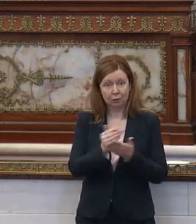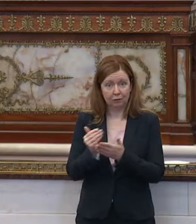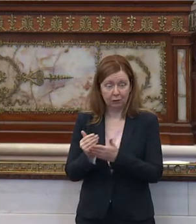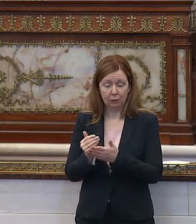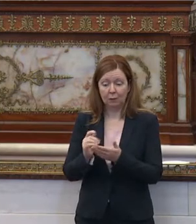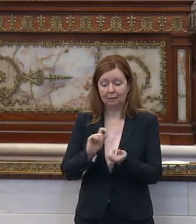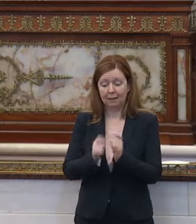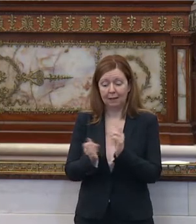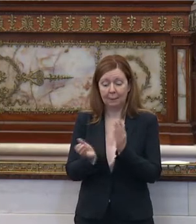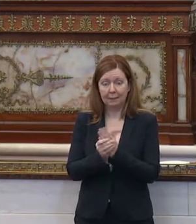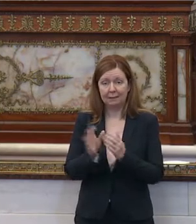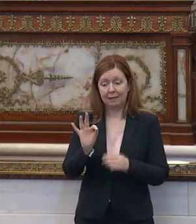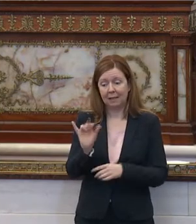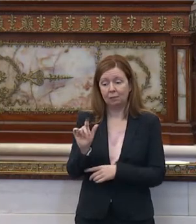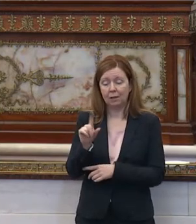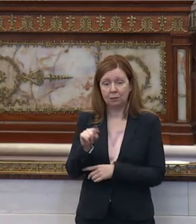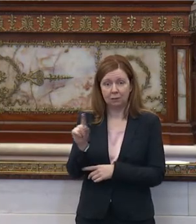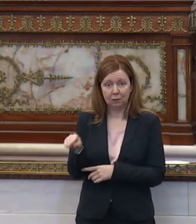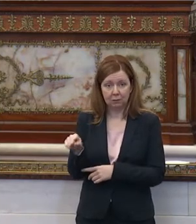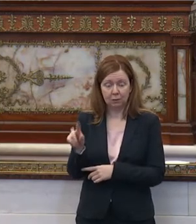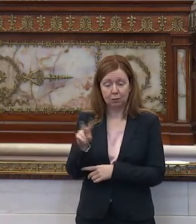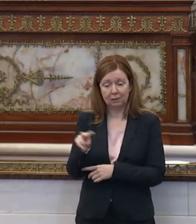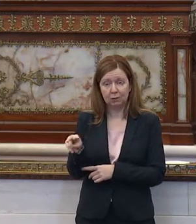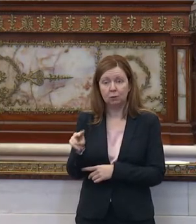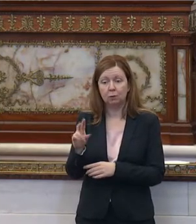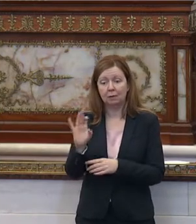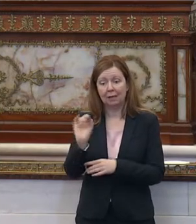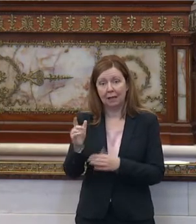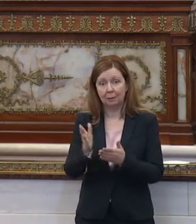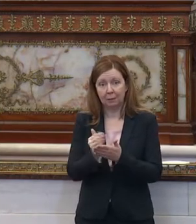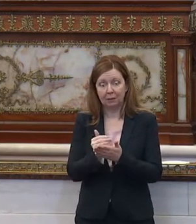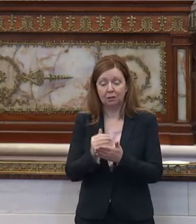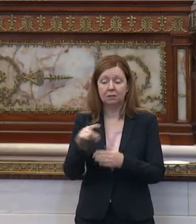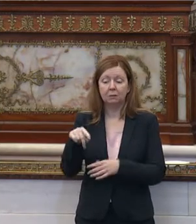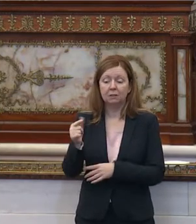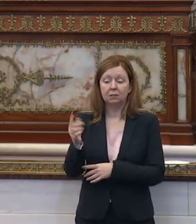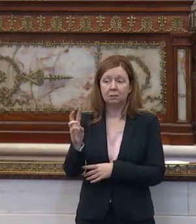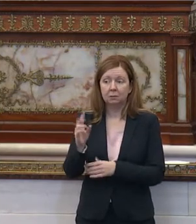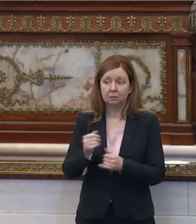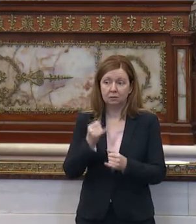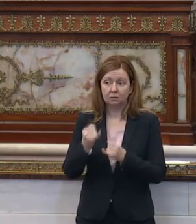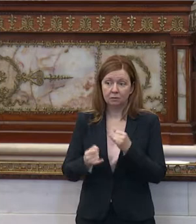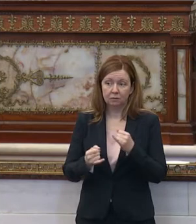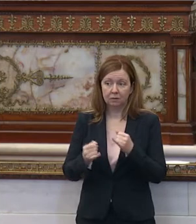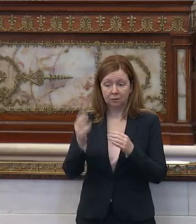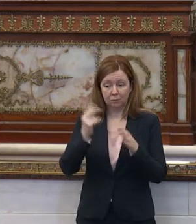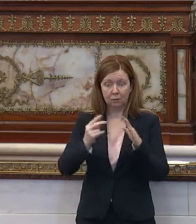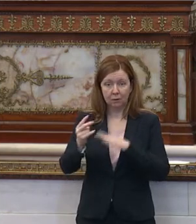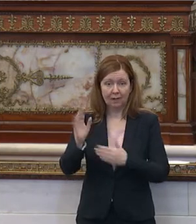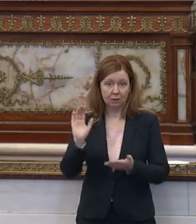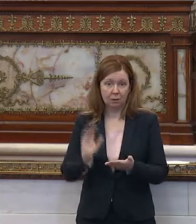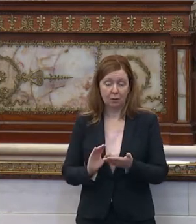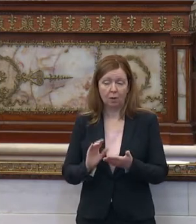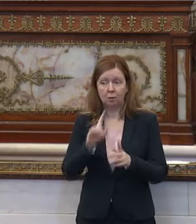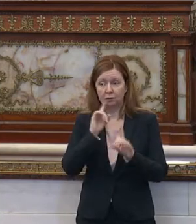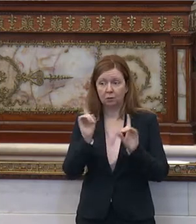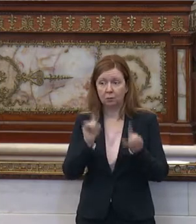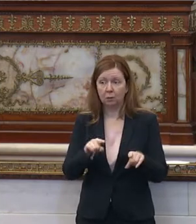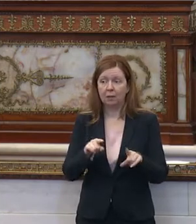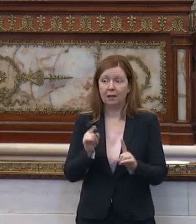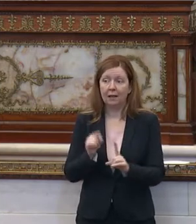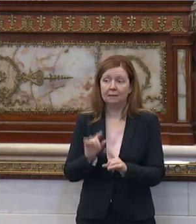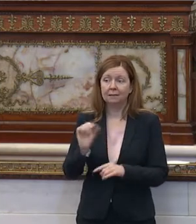the amended FY 2022 capital budget, PGW's final PBE forecast low was reported